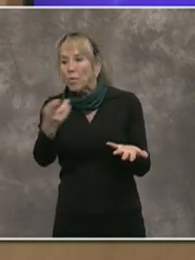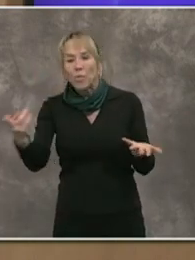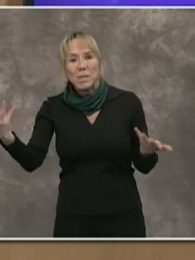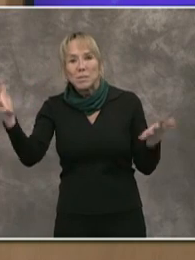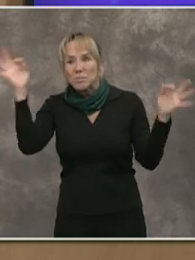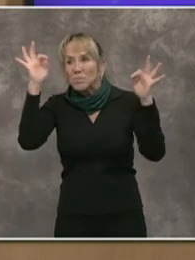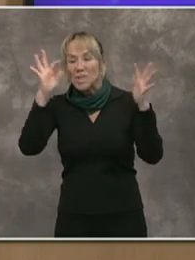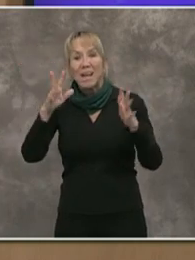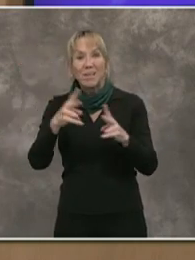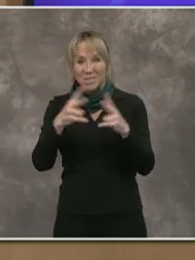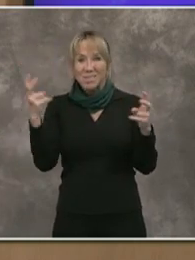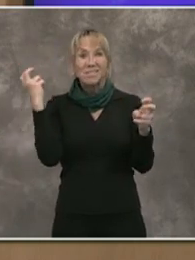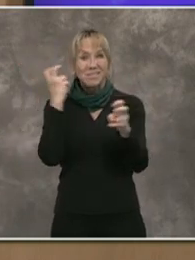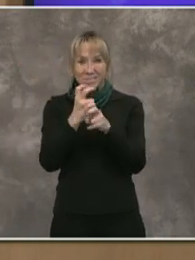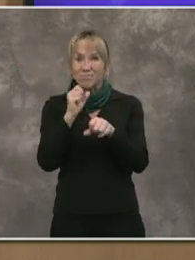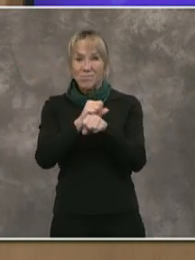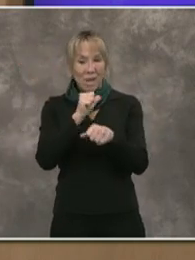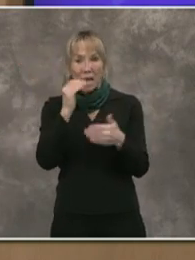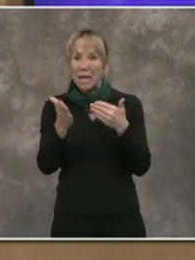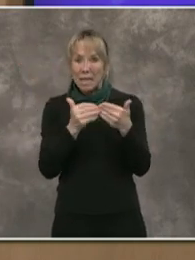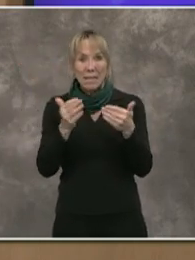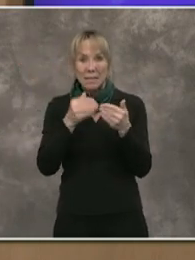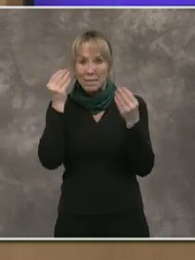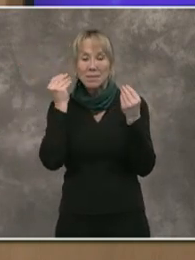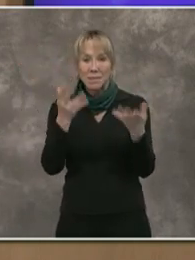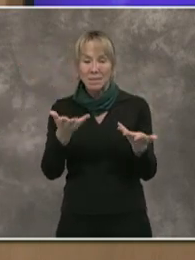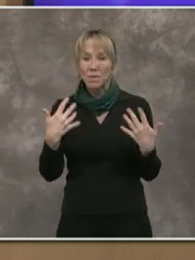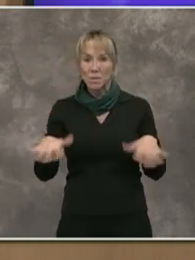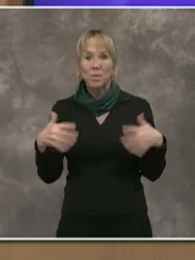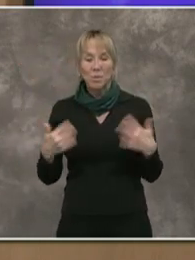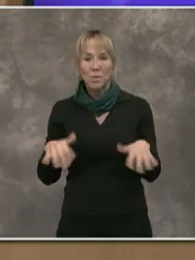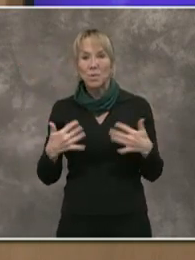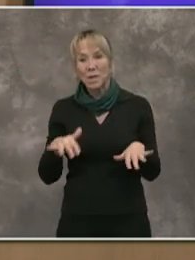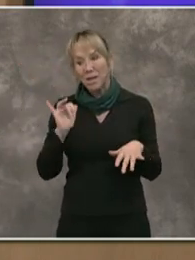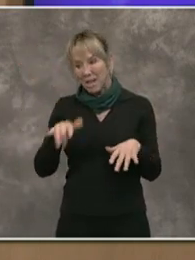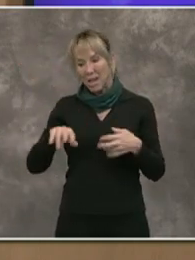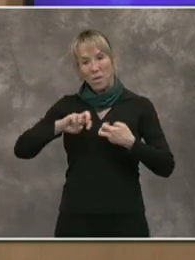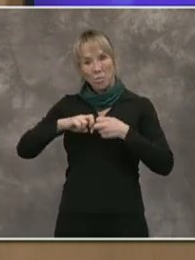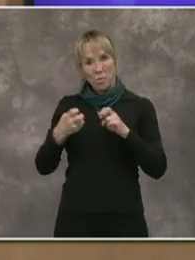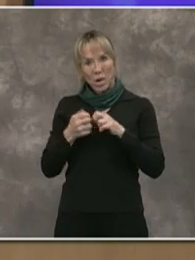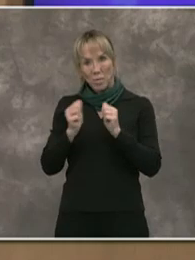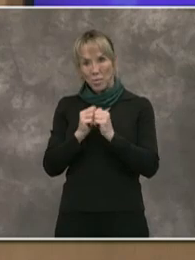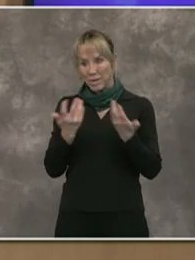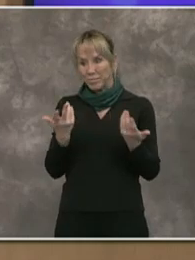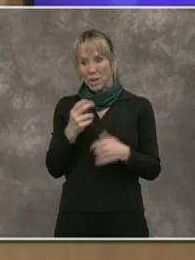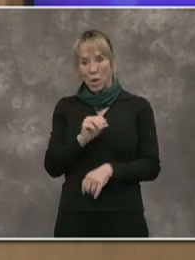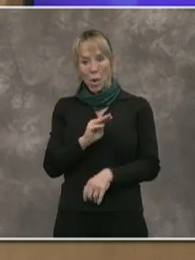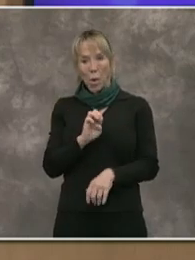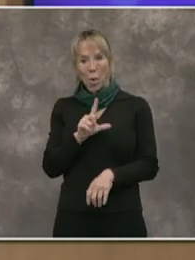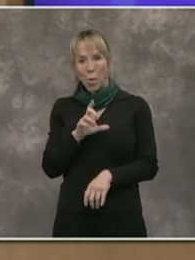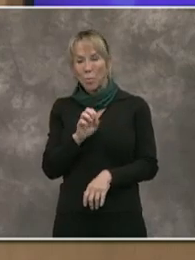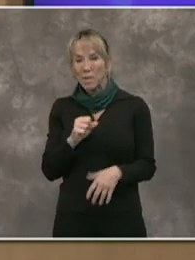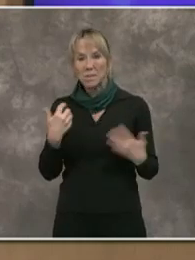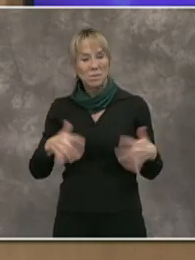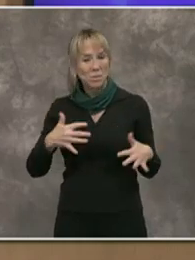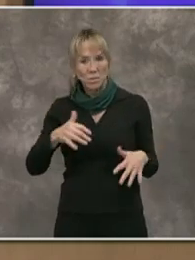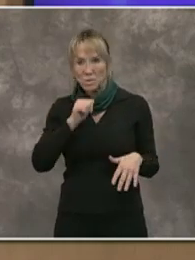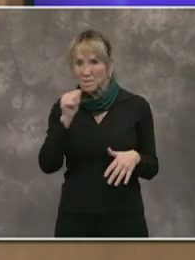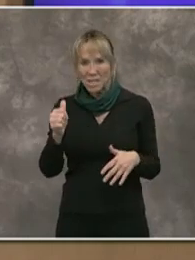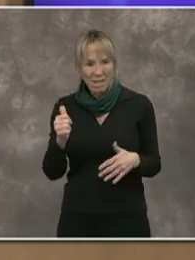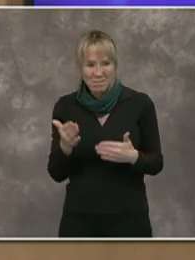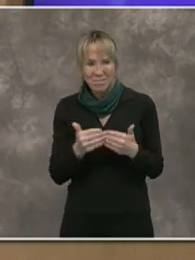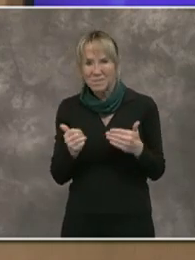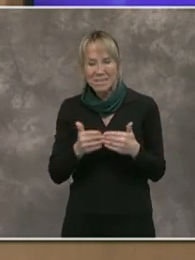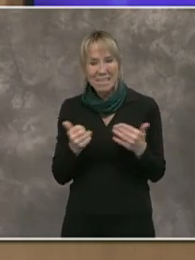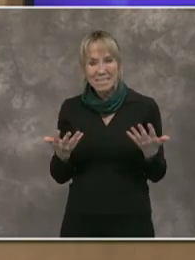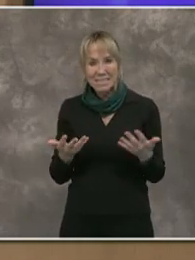difficult task, and it's a very challenging issue that we have. And in the wake of what has happened as a